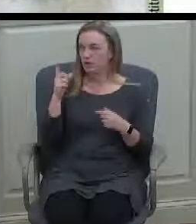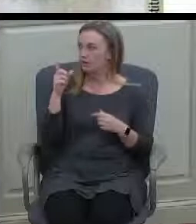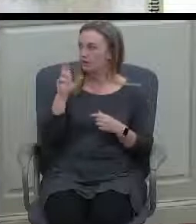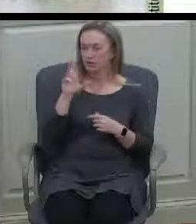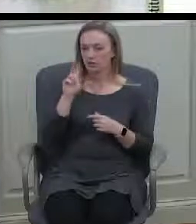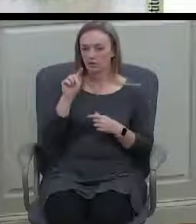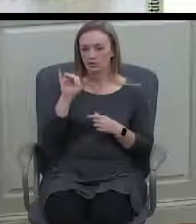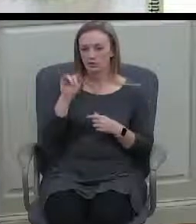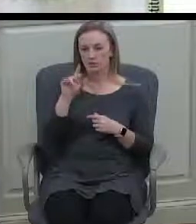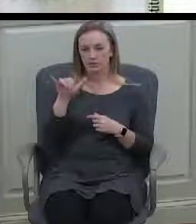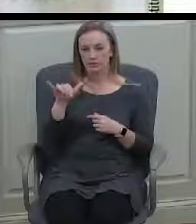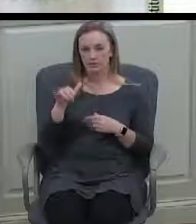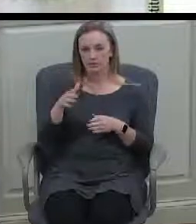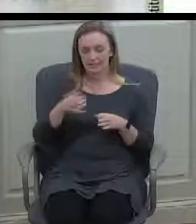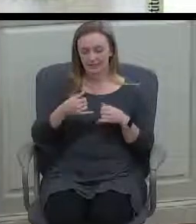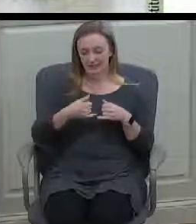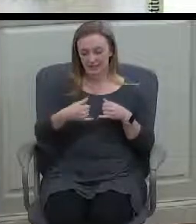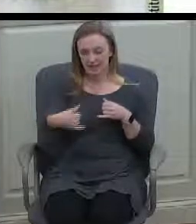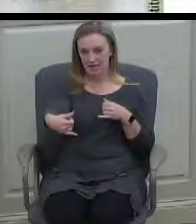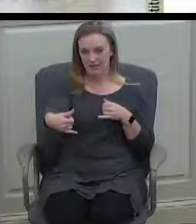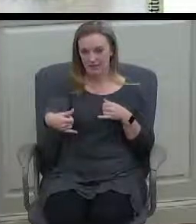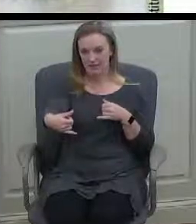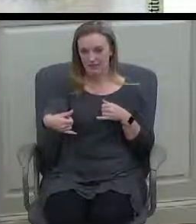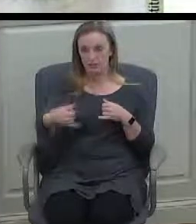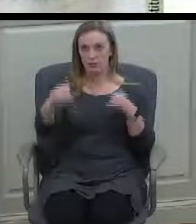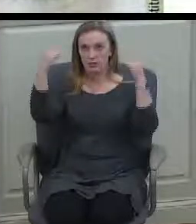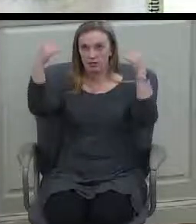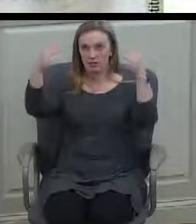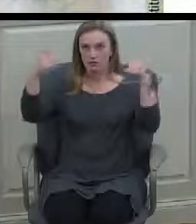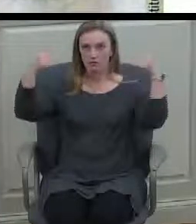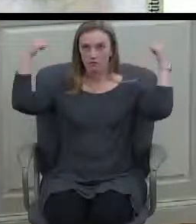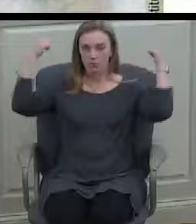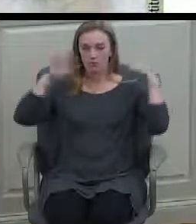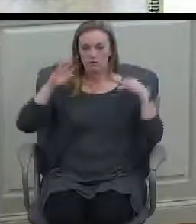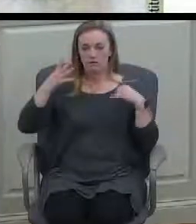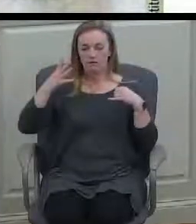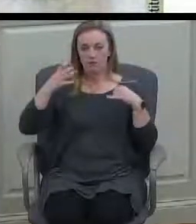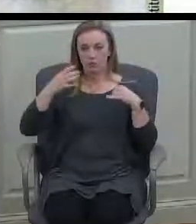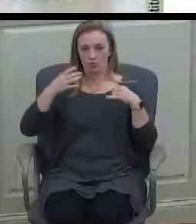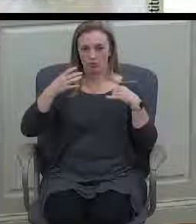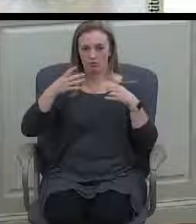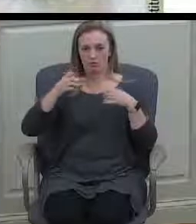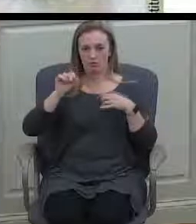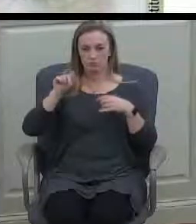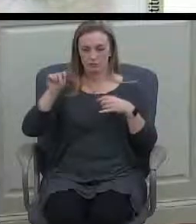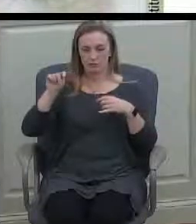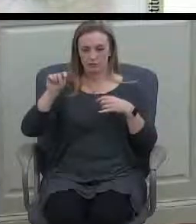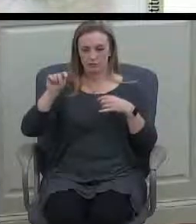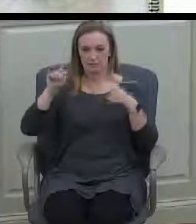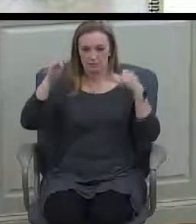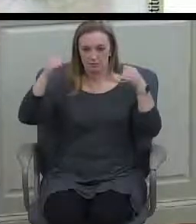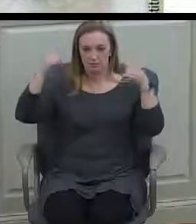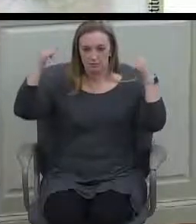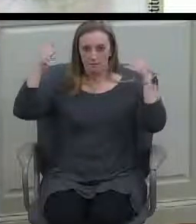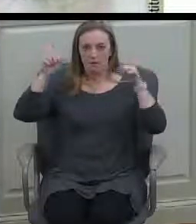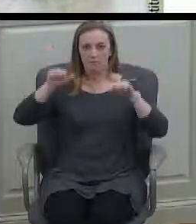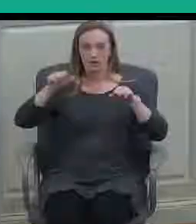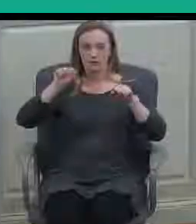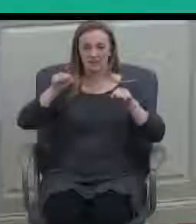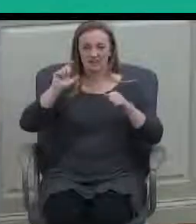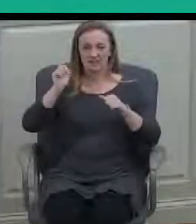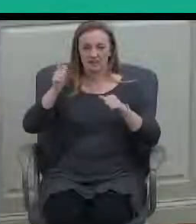utility lines along 4th Street, those overhead lines right now, and the possibility to bury those in the